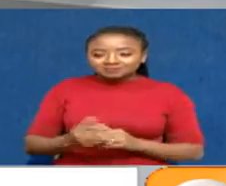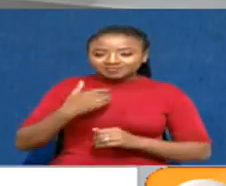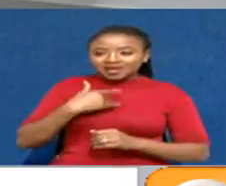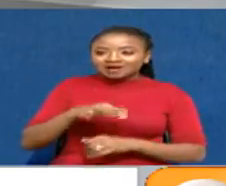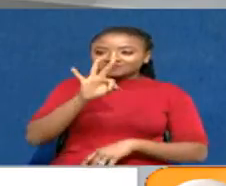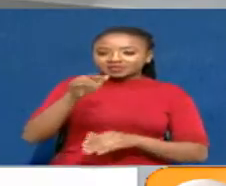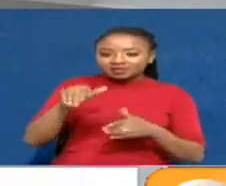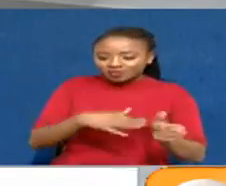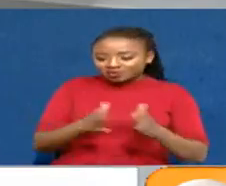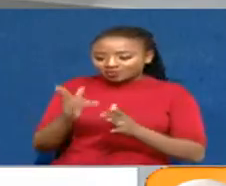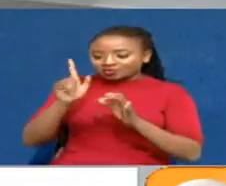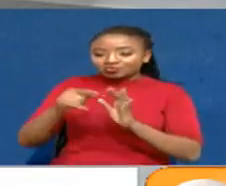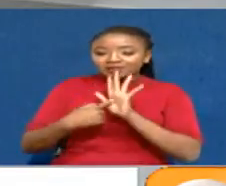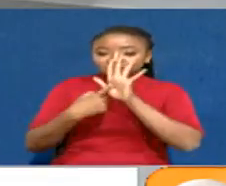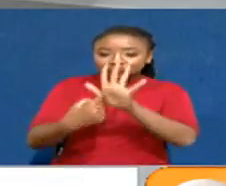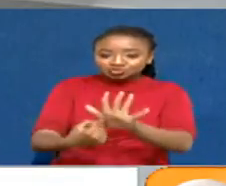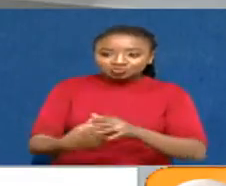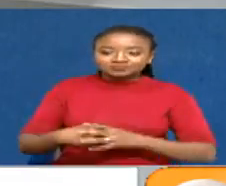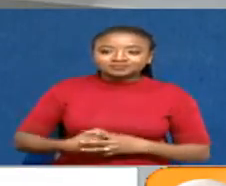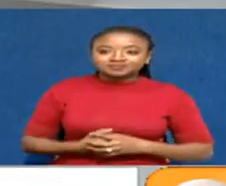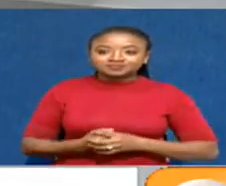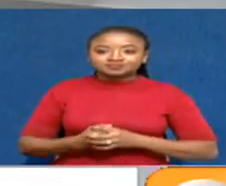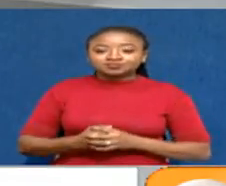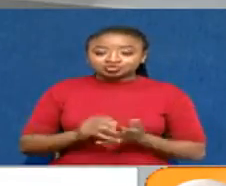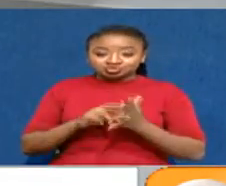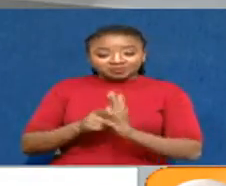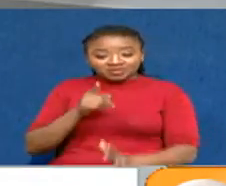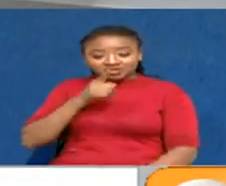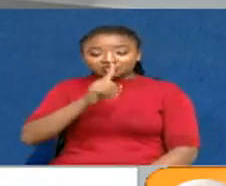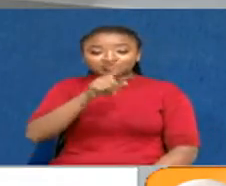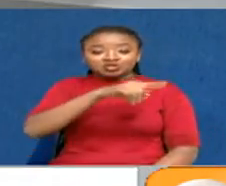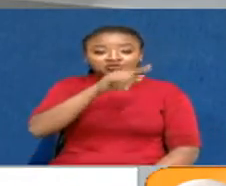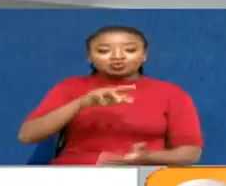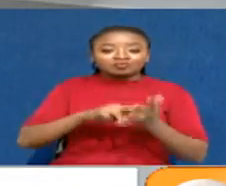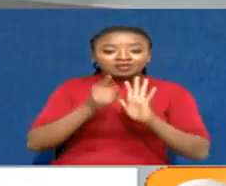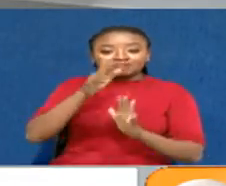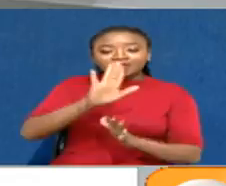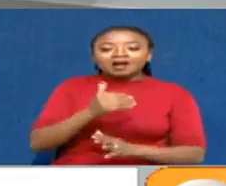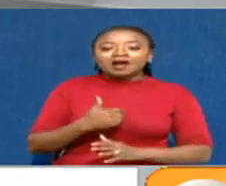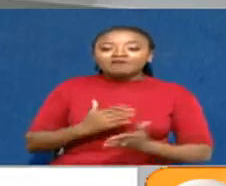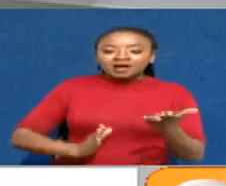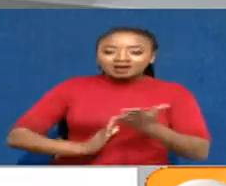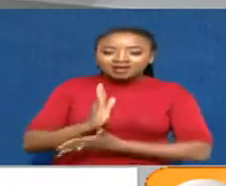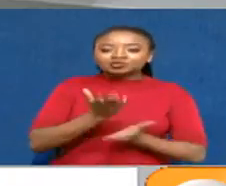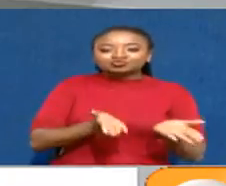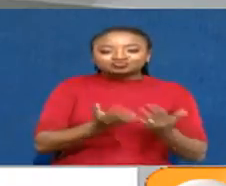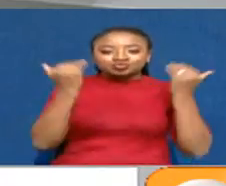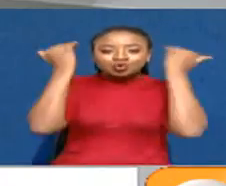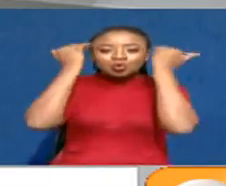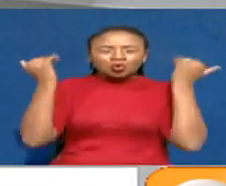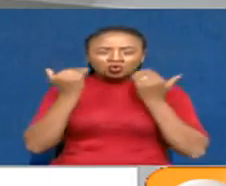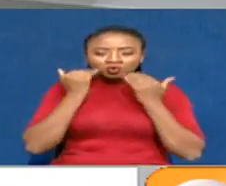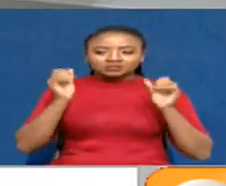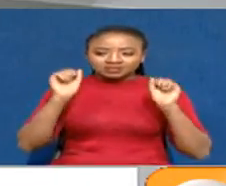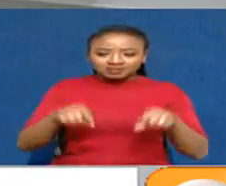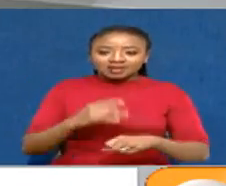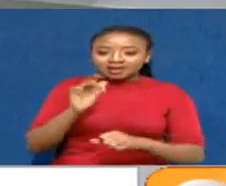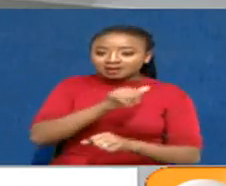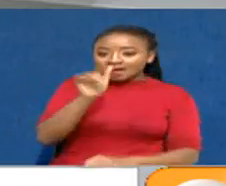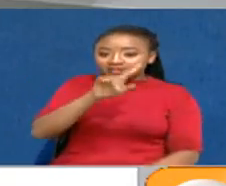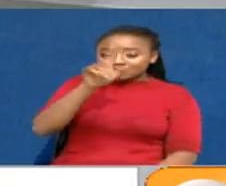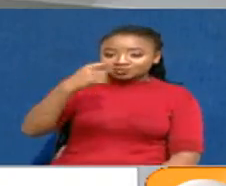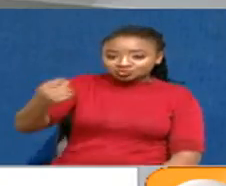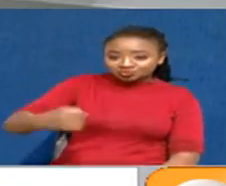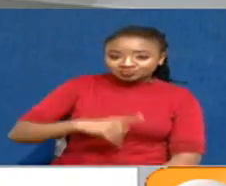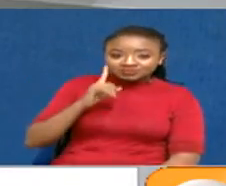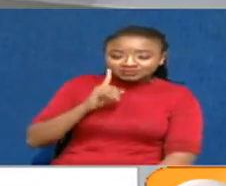you must show it. Yeah. So that's illegal. And so they have the right to sue, and if they can, they should. Okay, let's bring up another